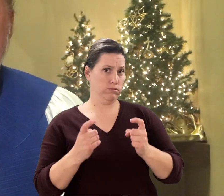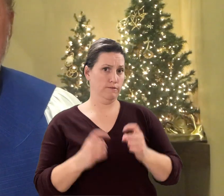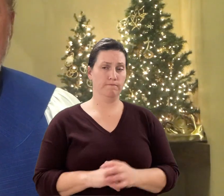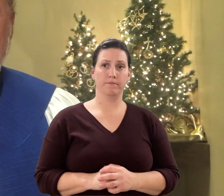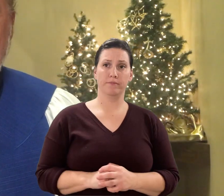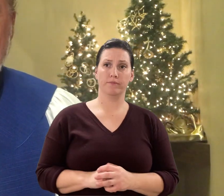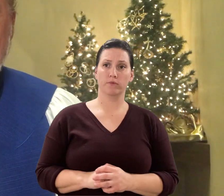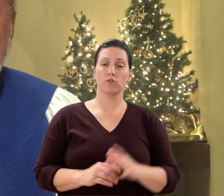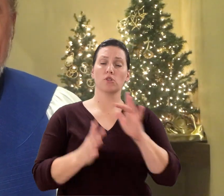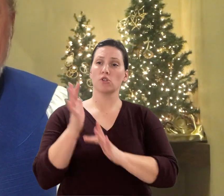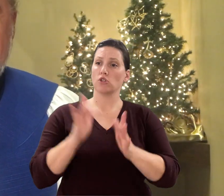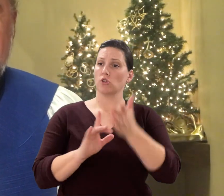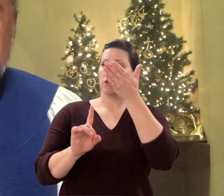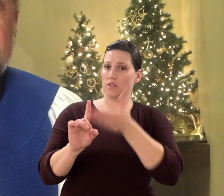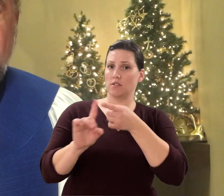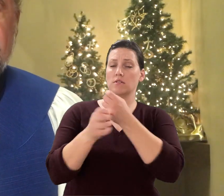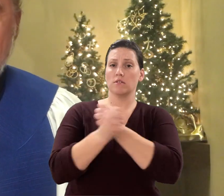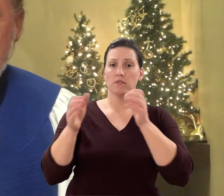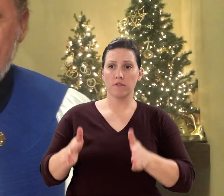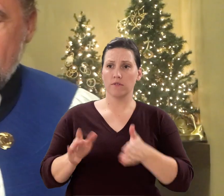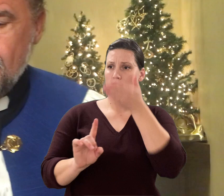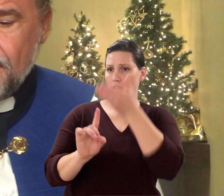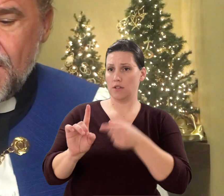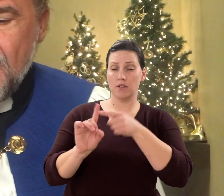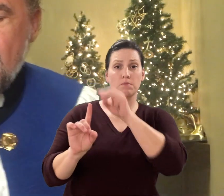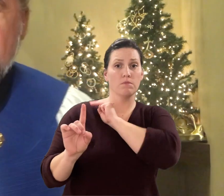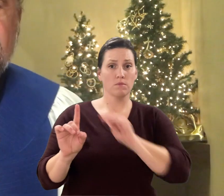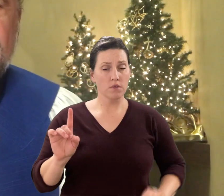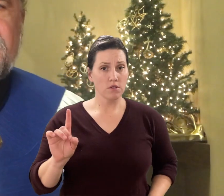sins. Jesus is that Savior.